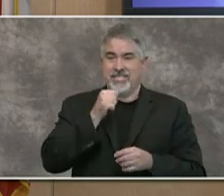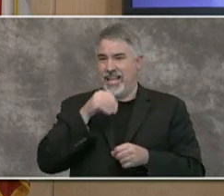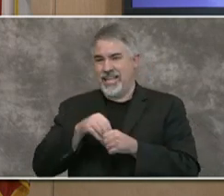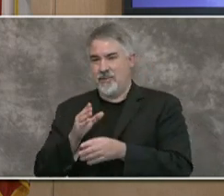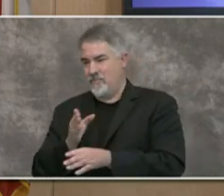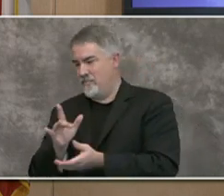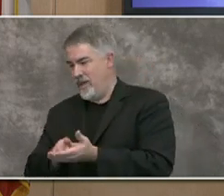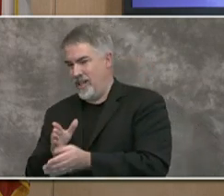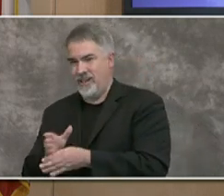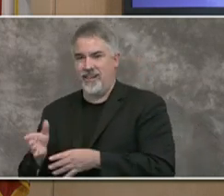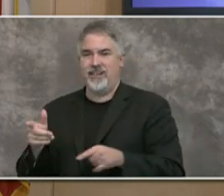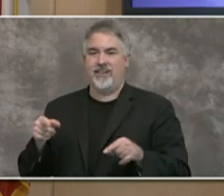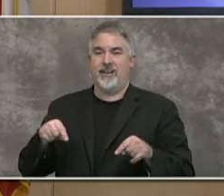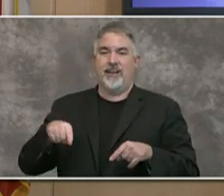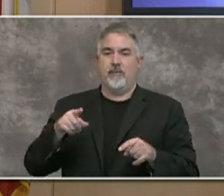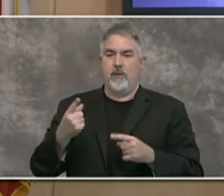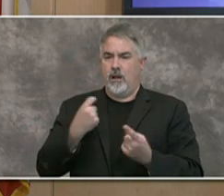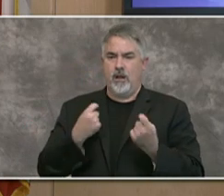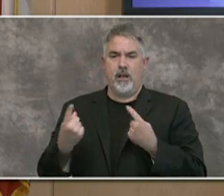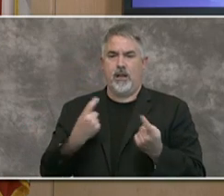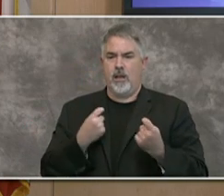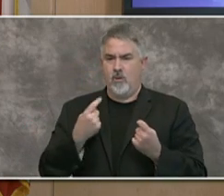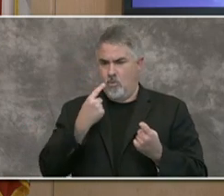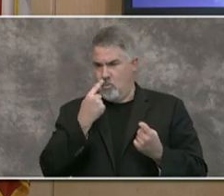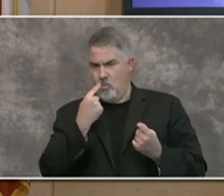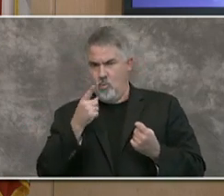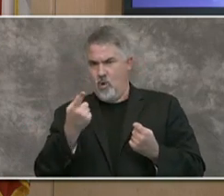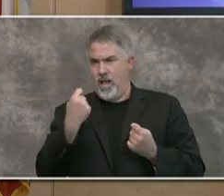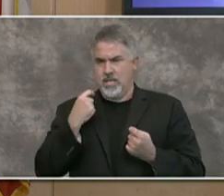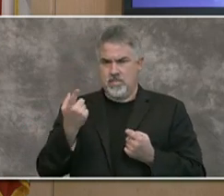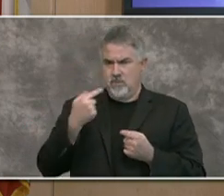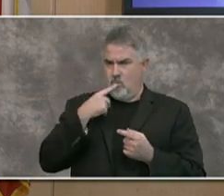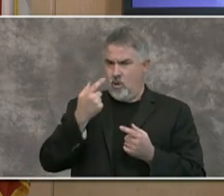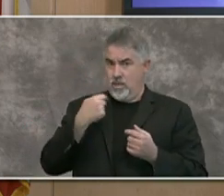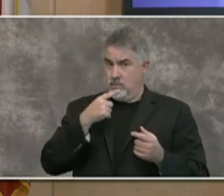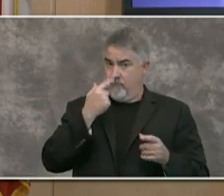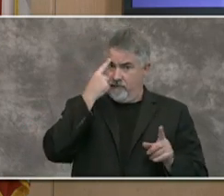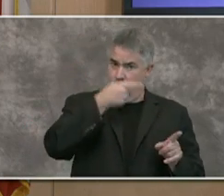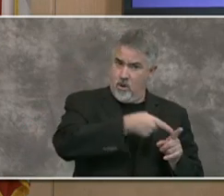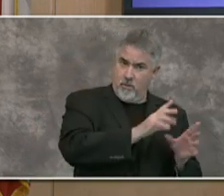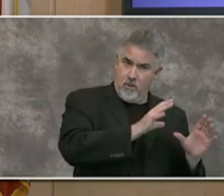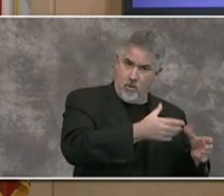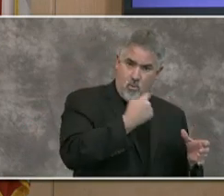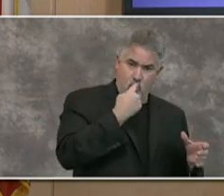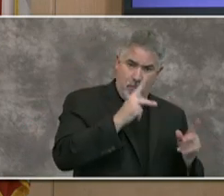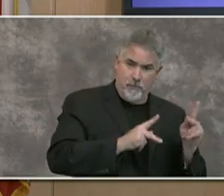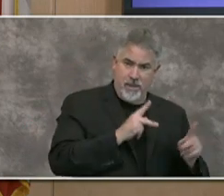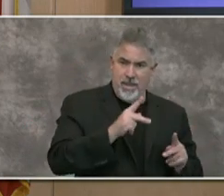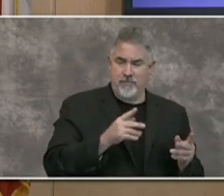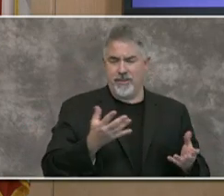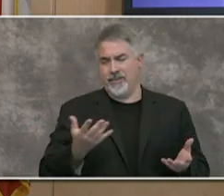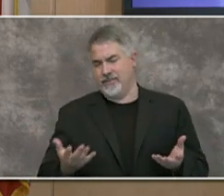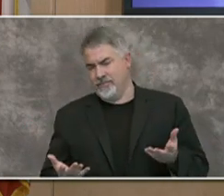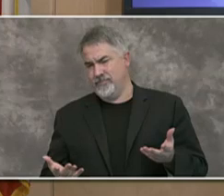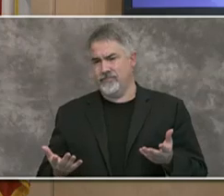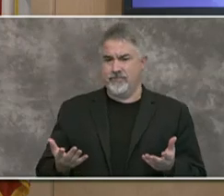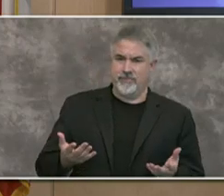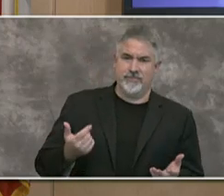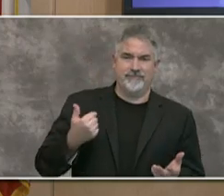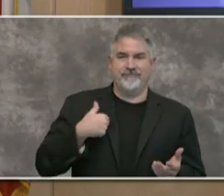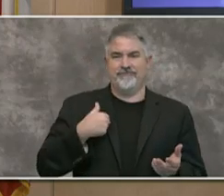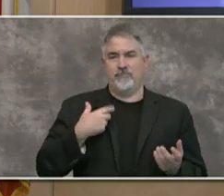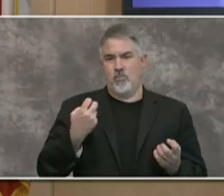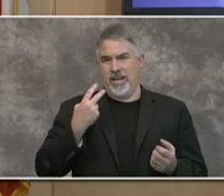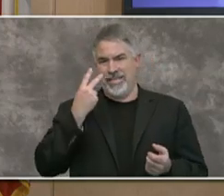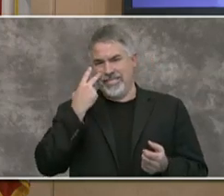and who's being asked the question and who's responding matters, and so I would like to see some depth behind it.